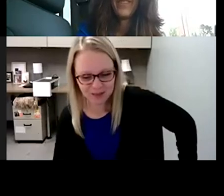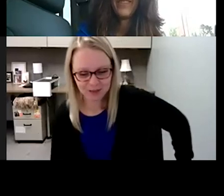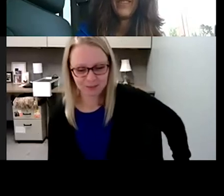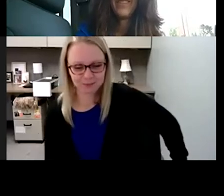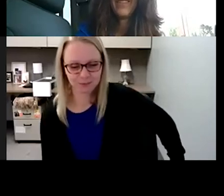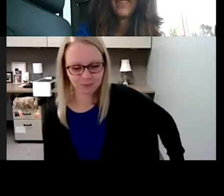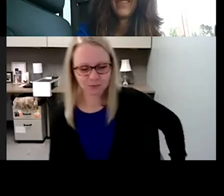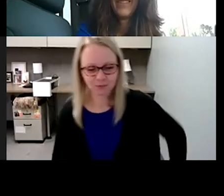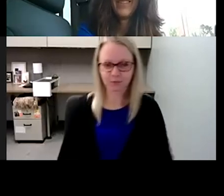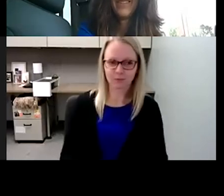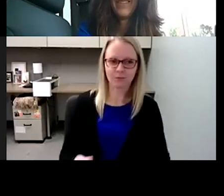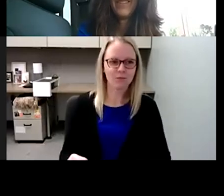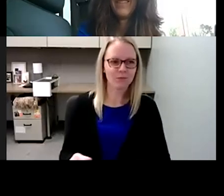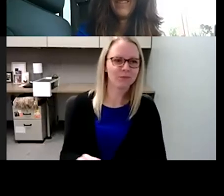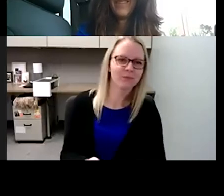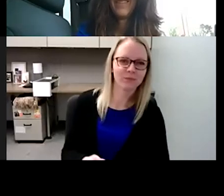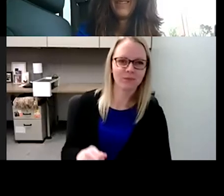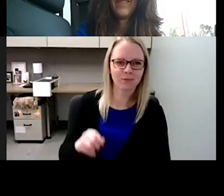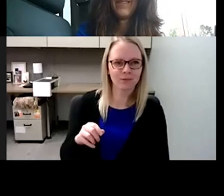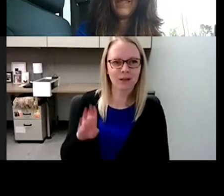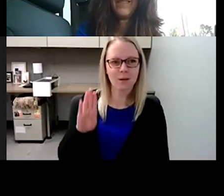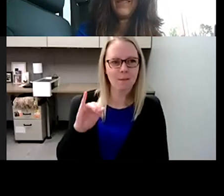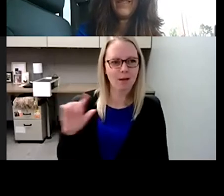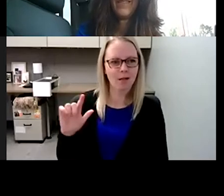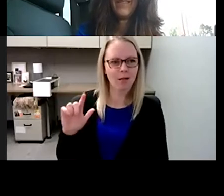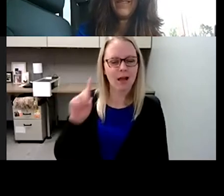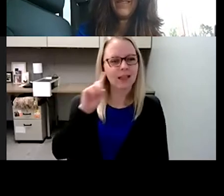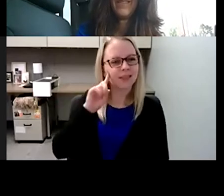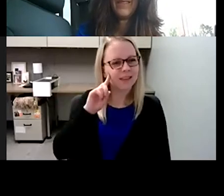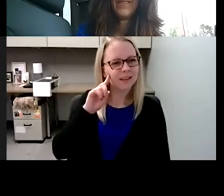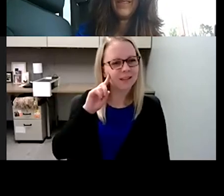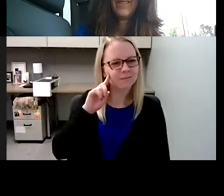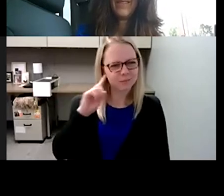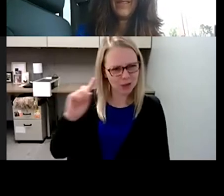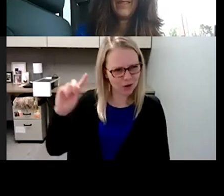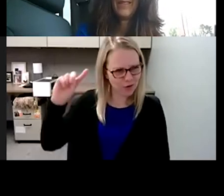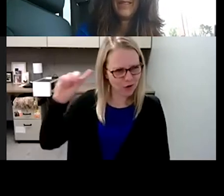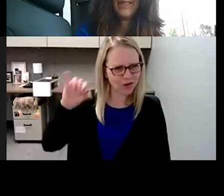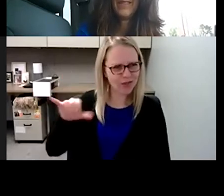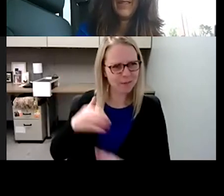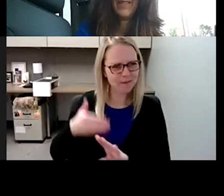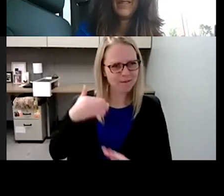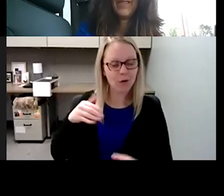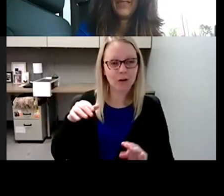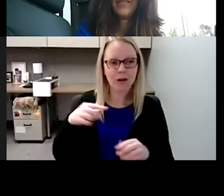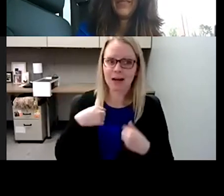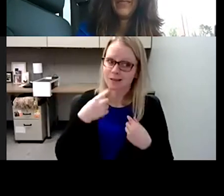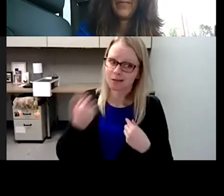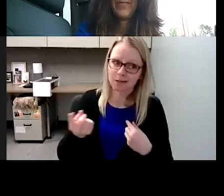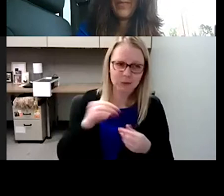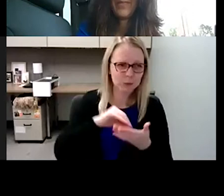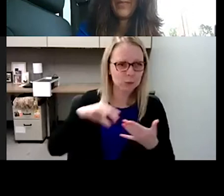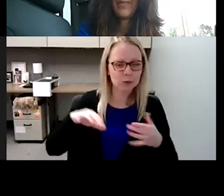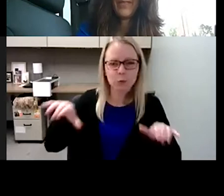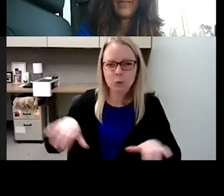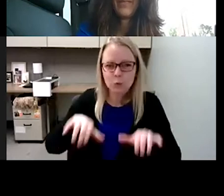I guess I paraphrased that. I must have heard it somewhere along the line about passion, but I always tell students, do something you're going to like, because if you're doing